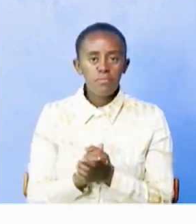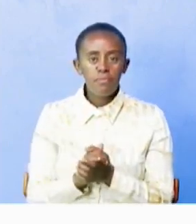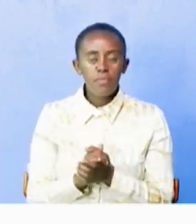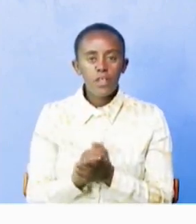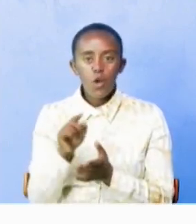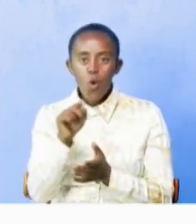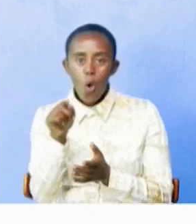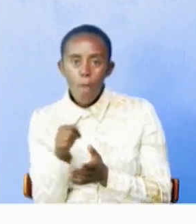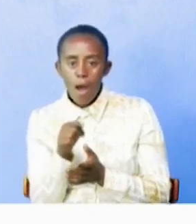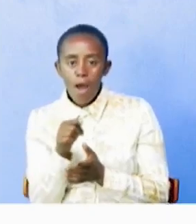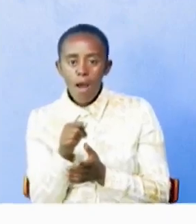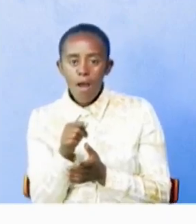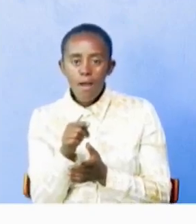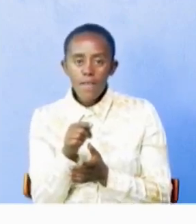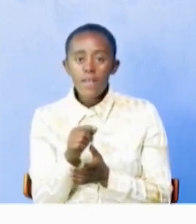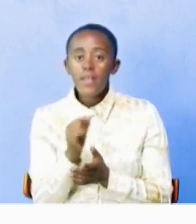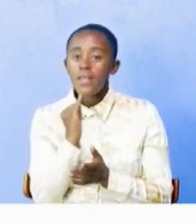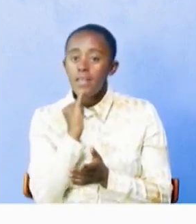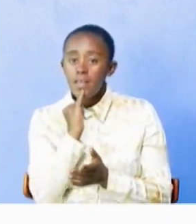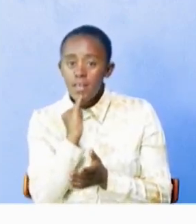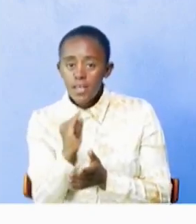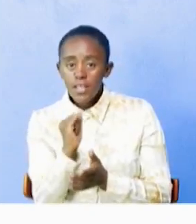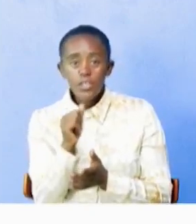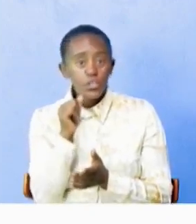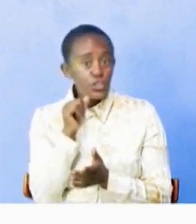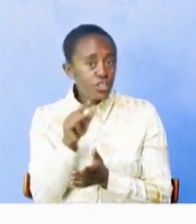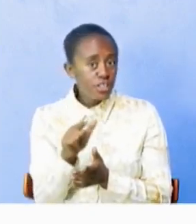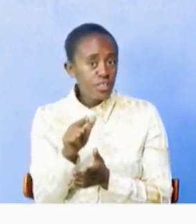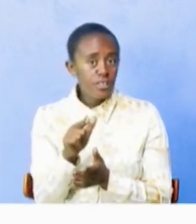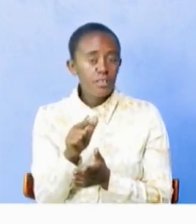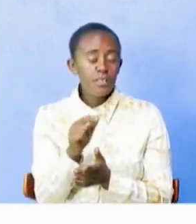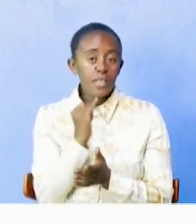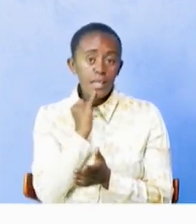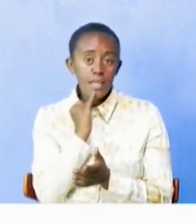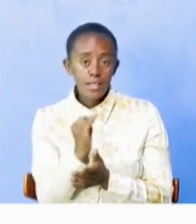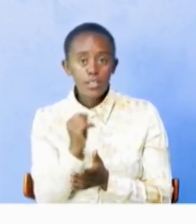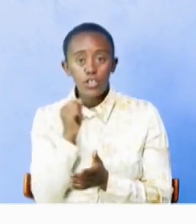Comma, is she?